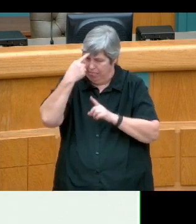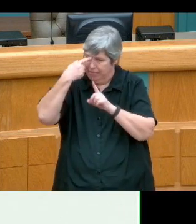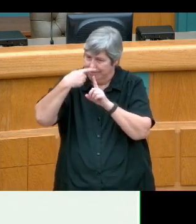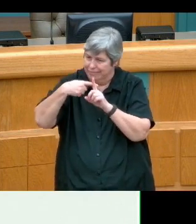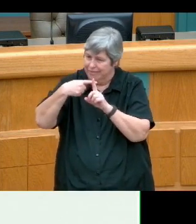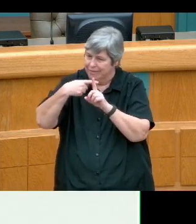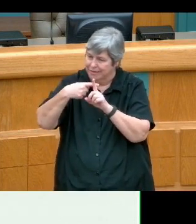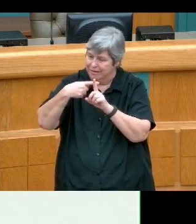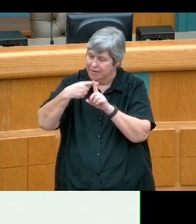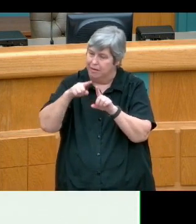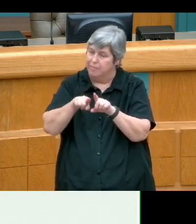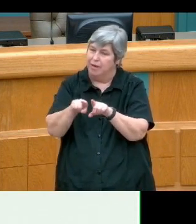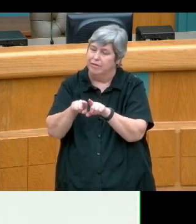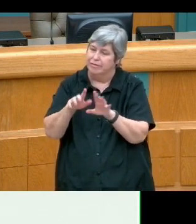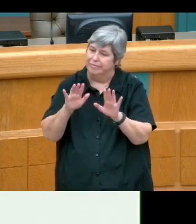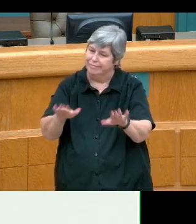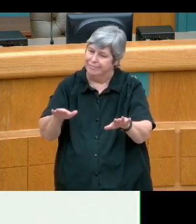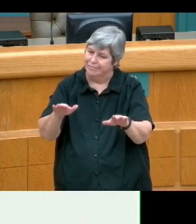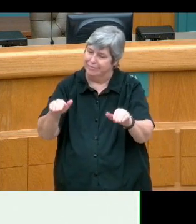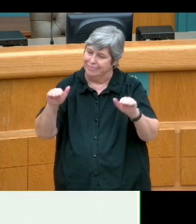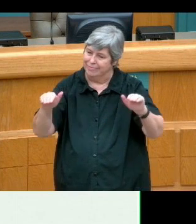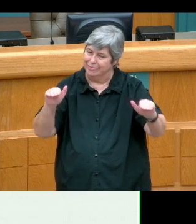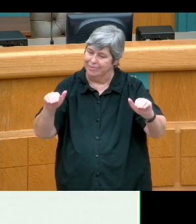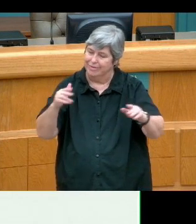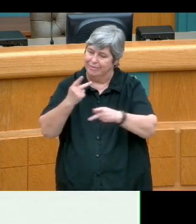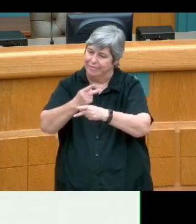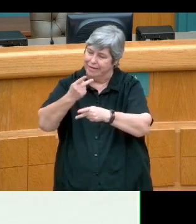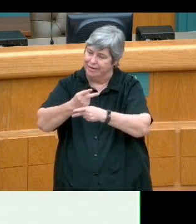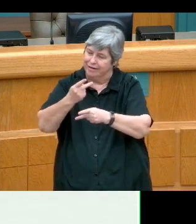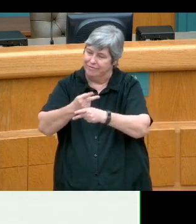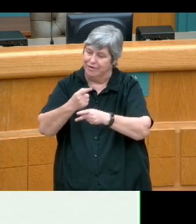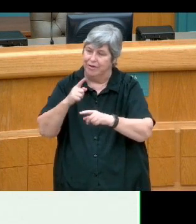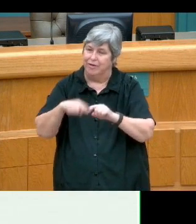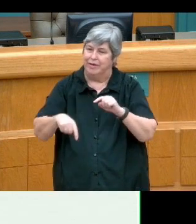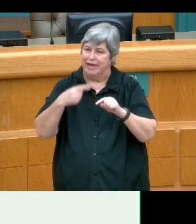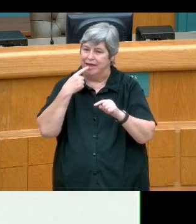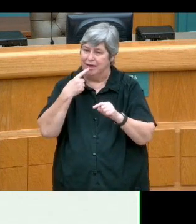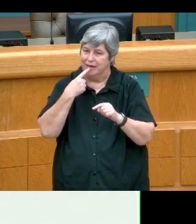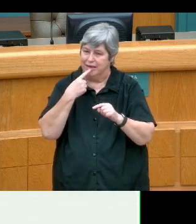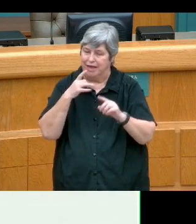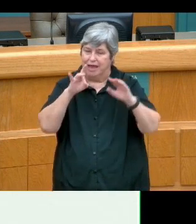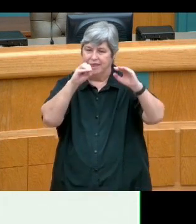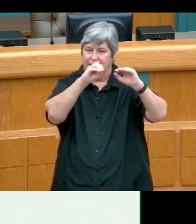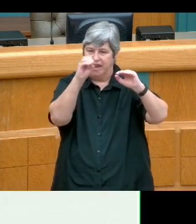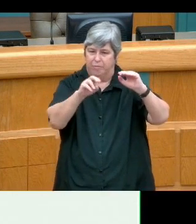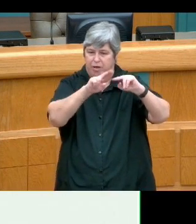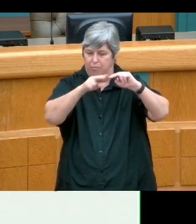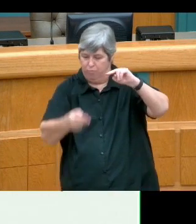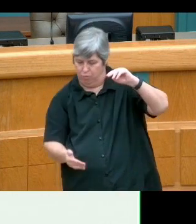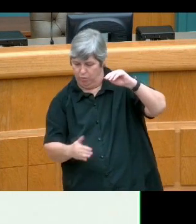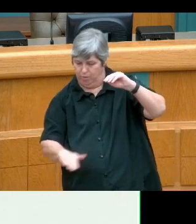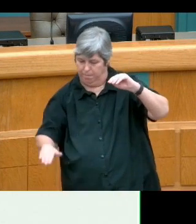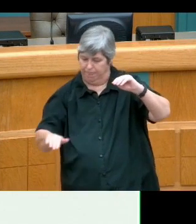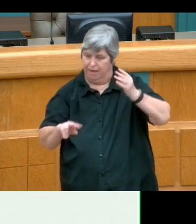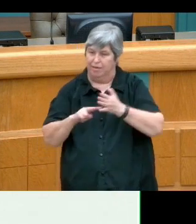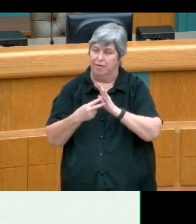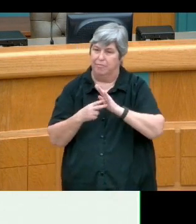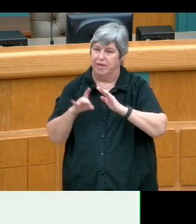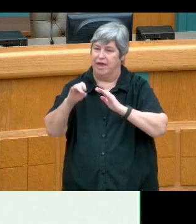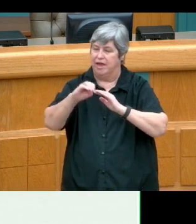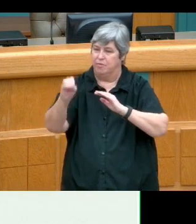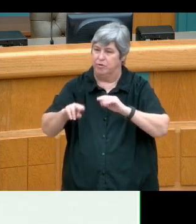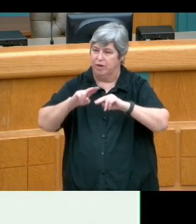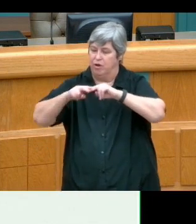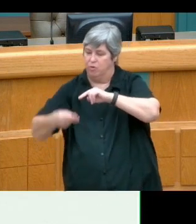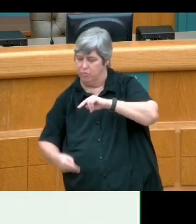this, but I also urge caution that we can't say that this 80% reduction in this metric equals an 80%